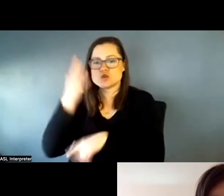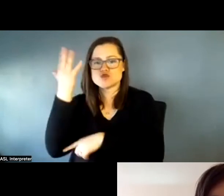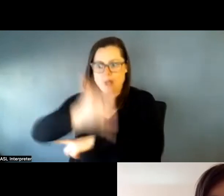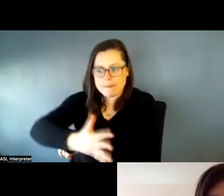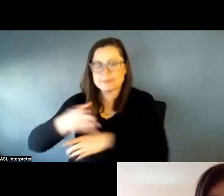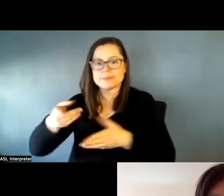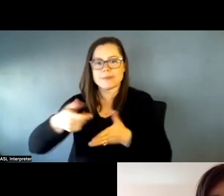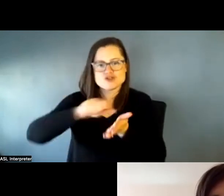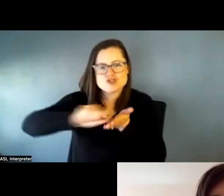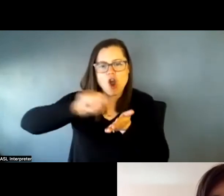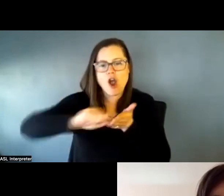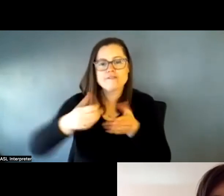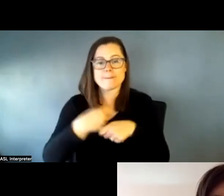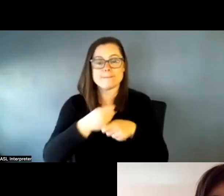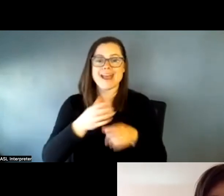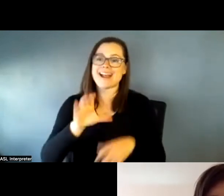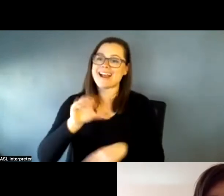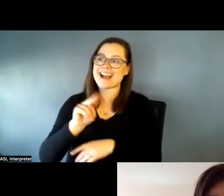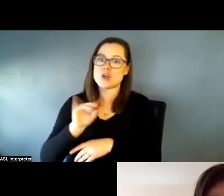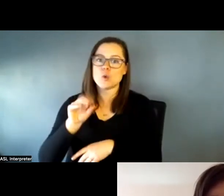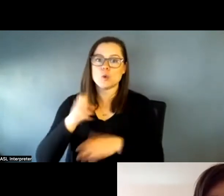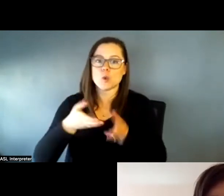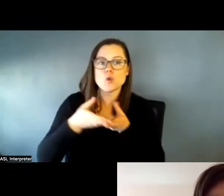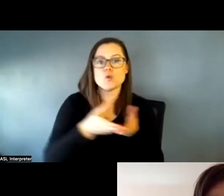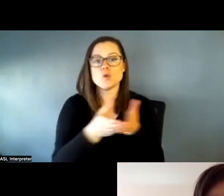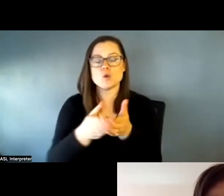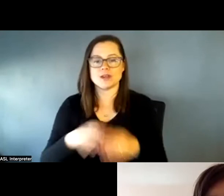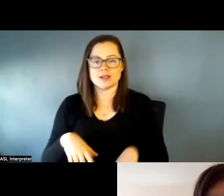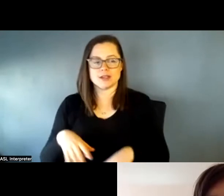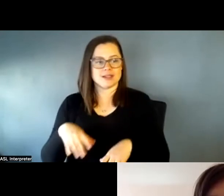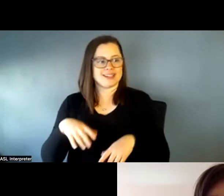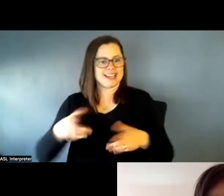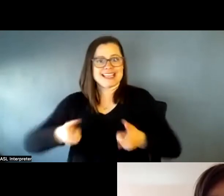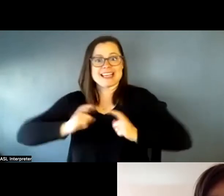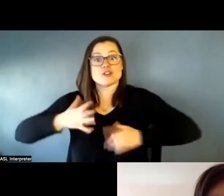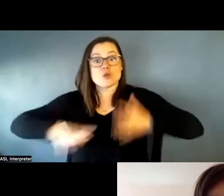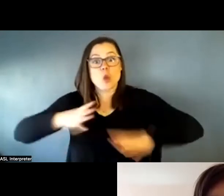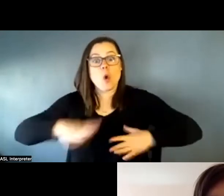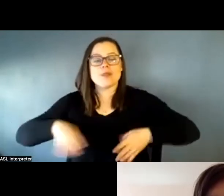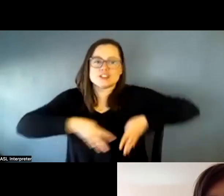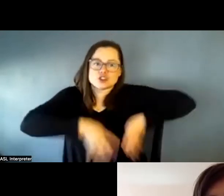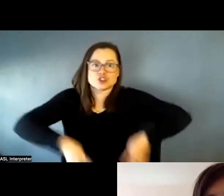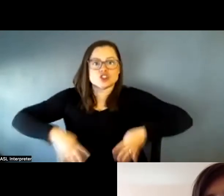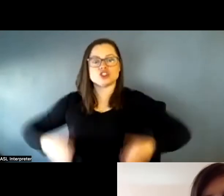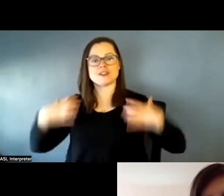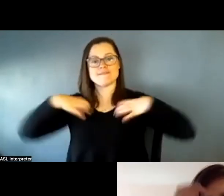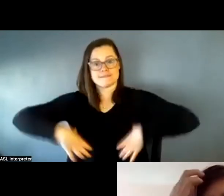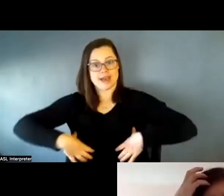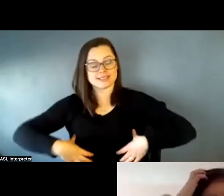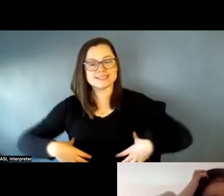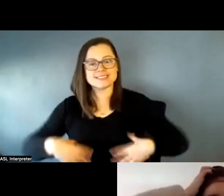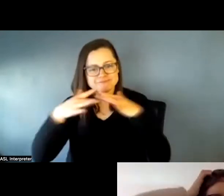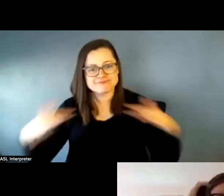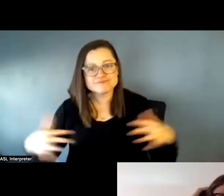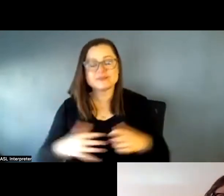They provide us our clothing in the form of skirts and vests and things like that. We had animals around here. We